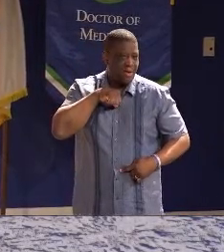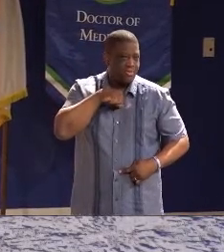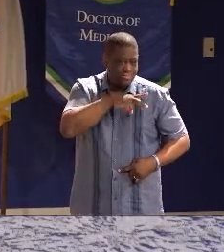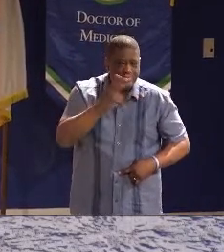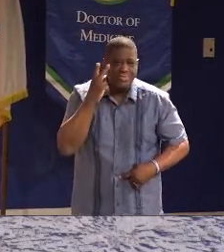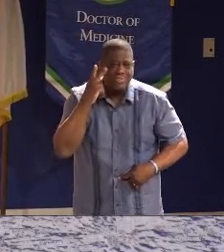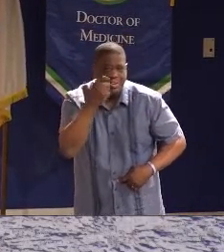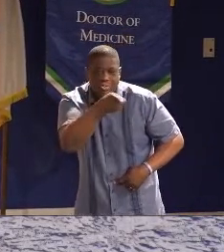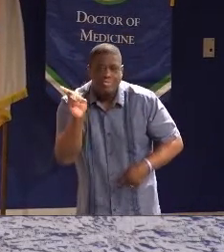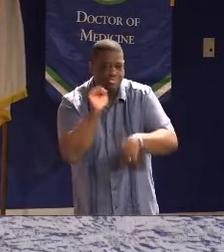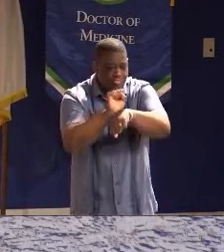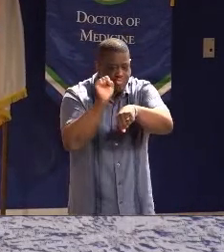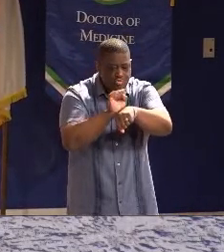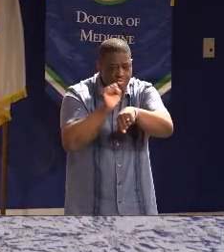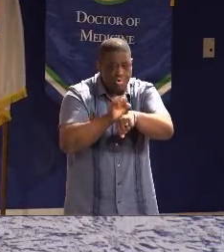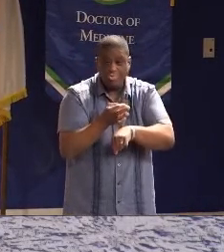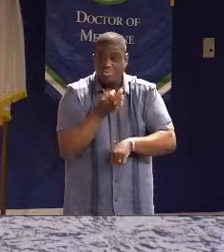of the work you're about to do.